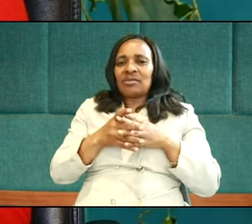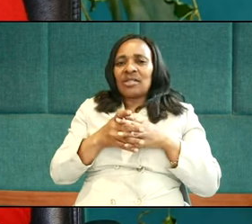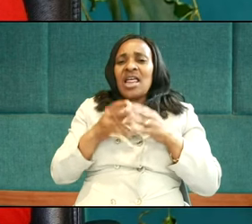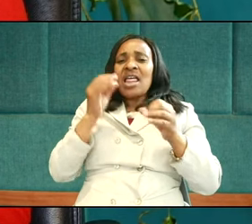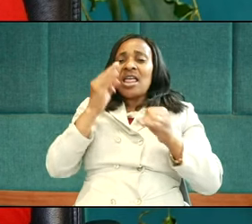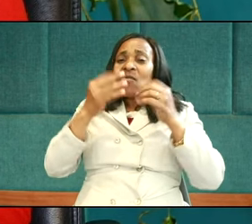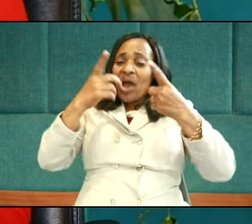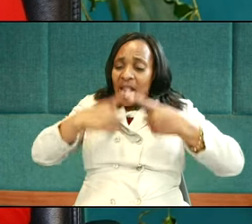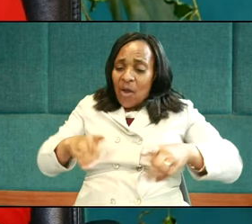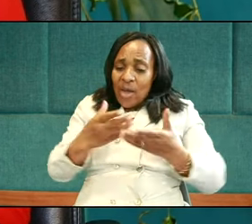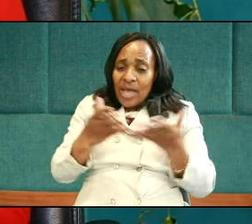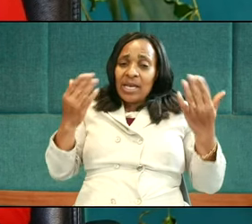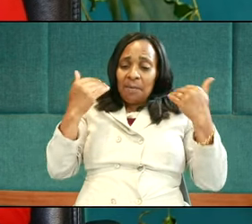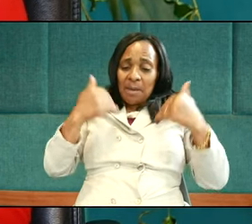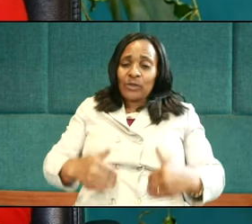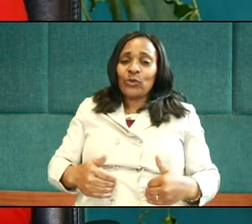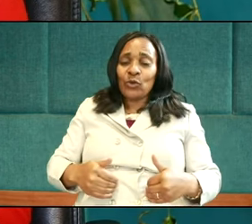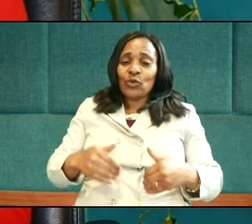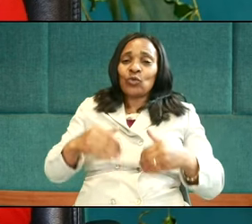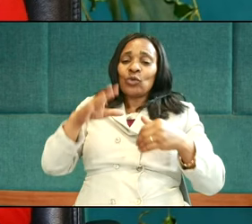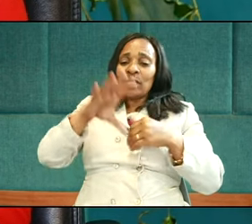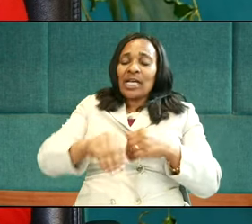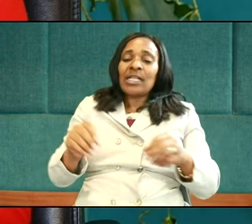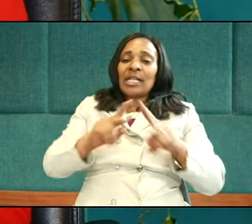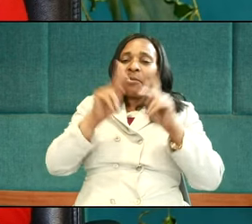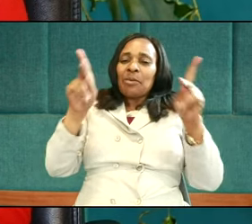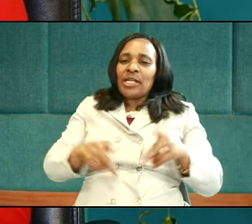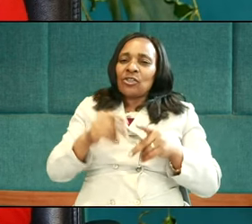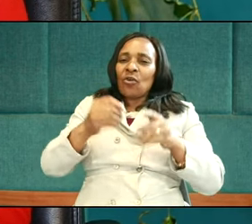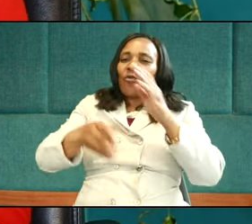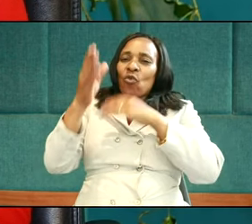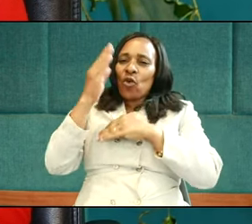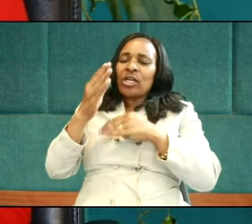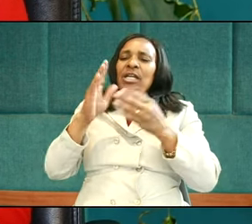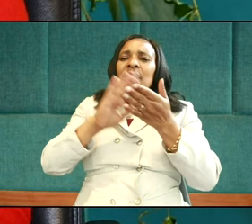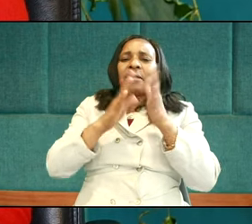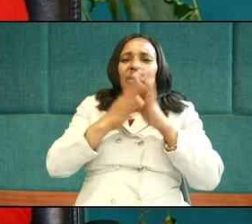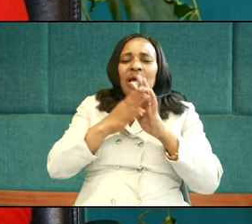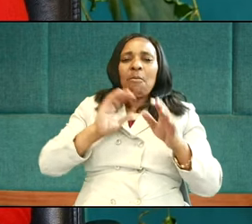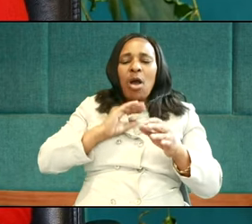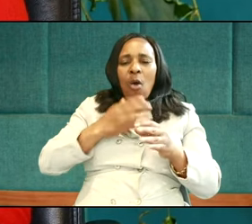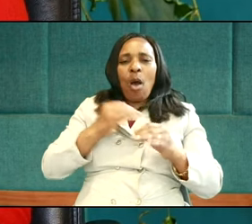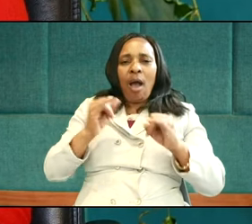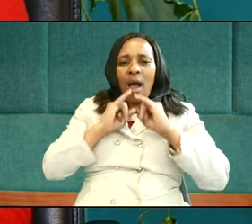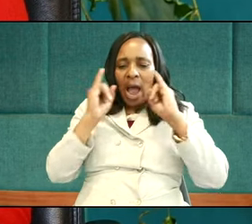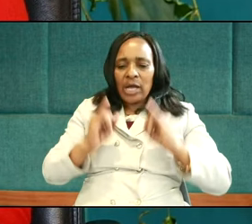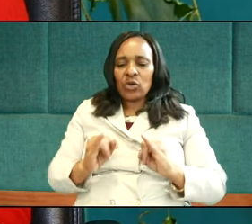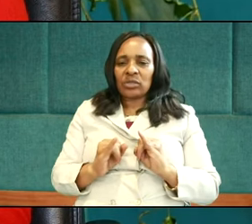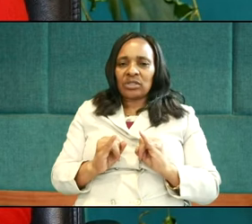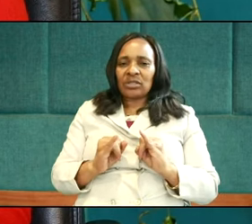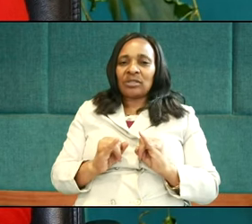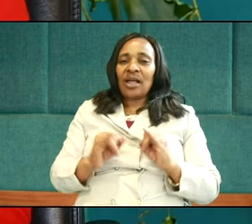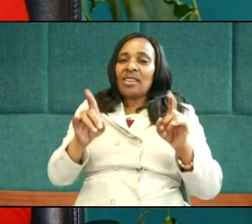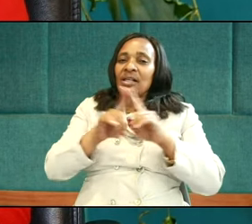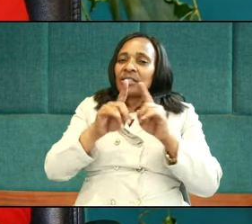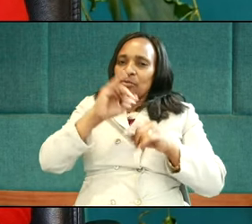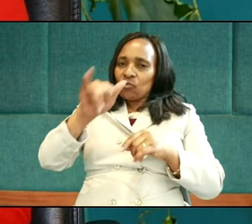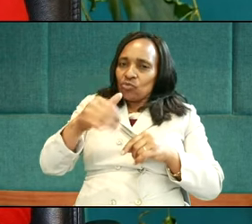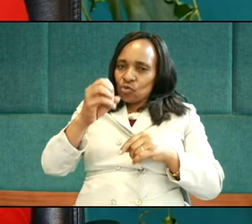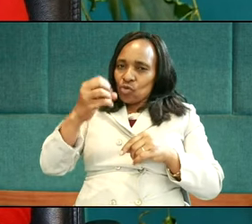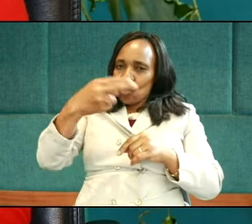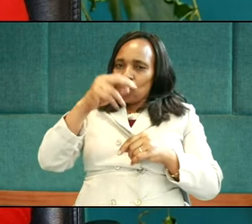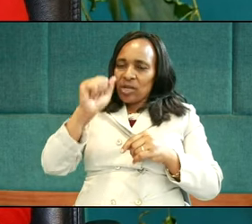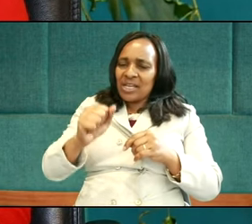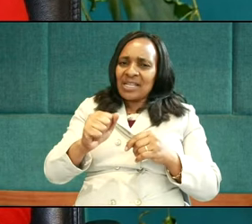any person to take the place of God in our lives, then they become our idols. As John rightly said,